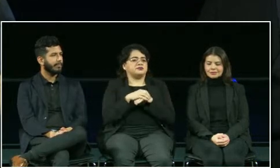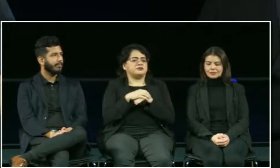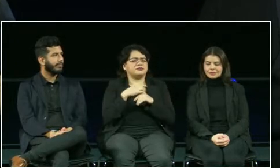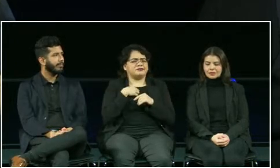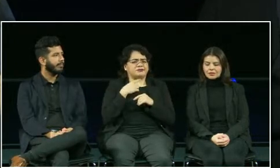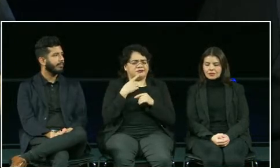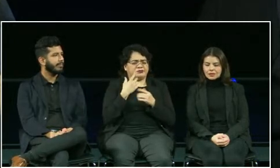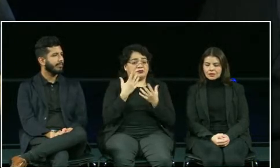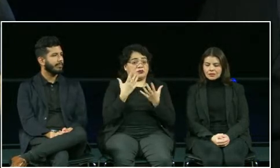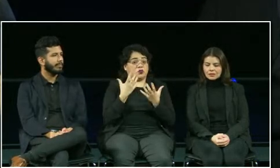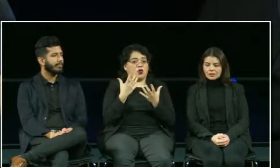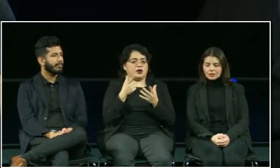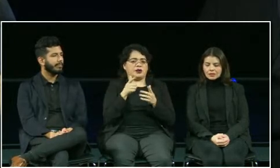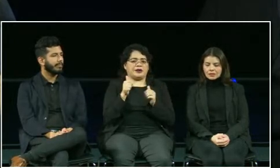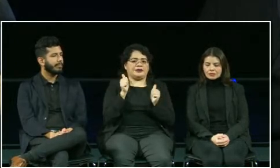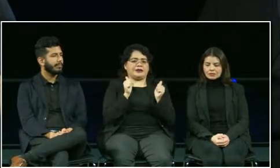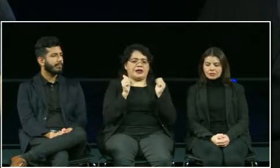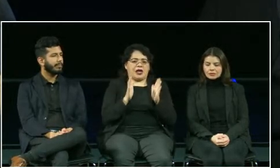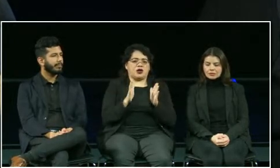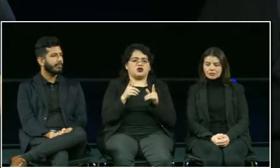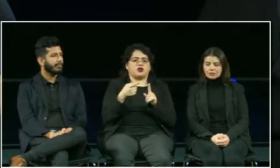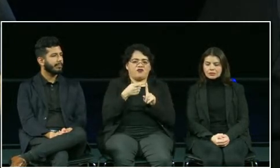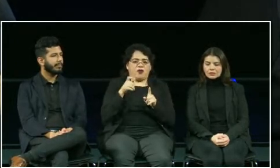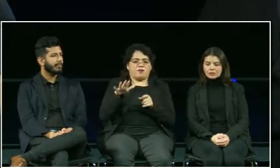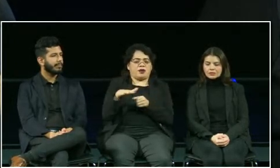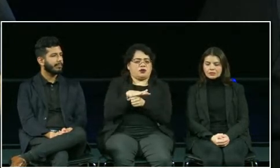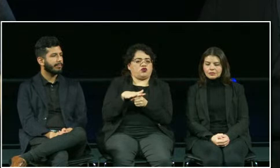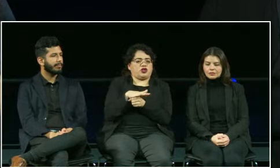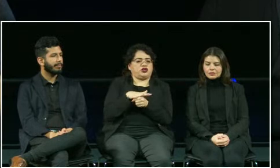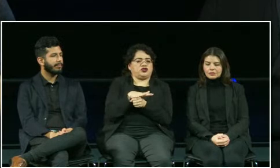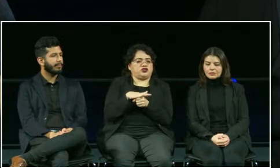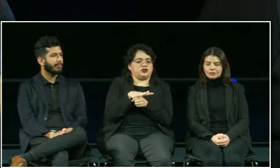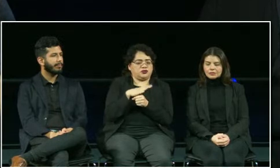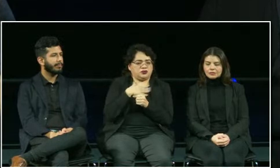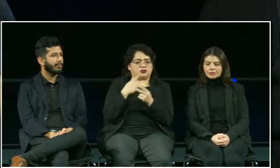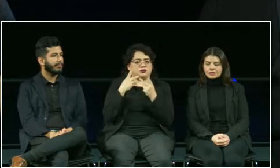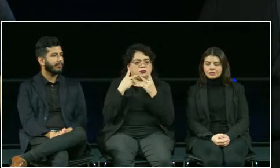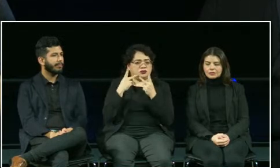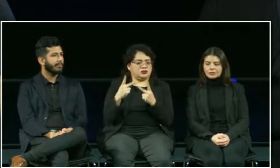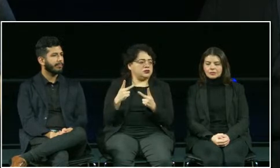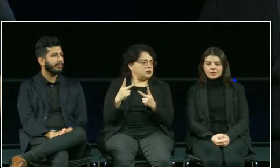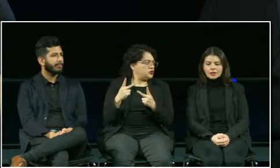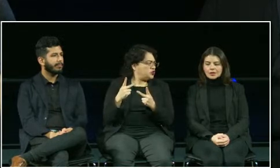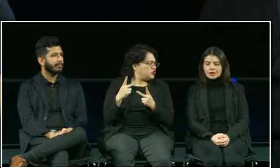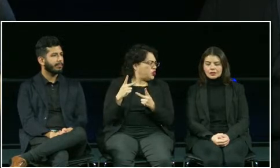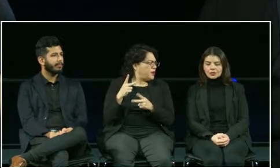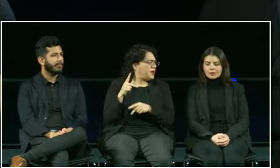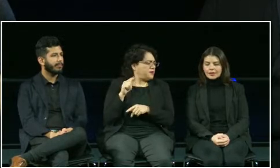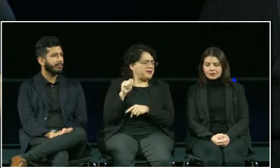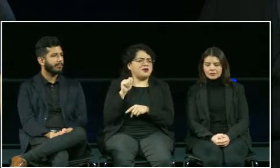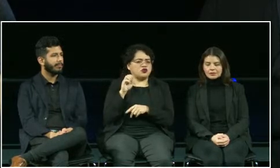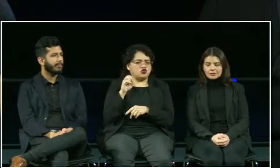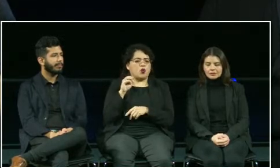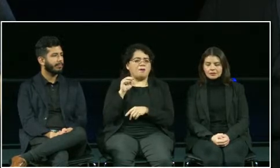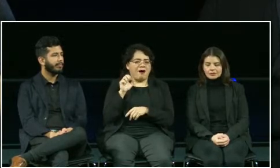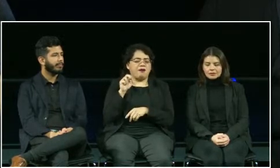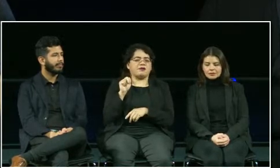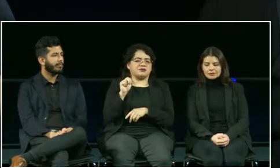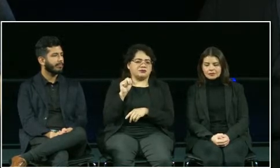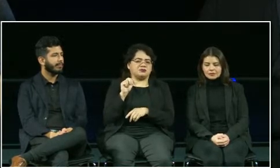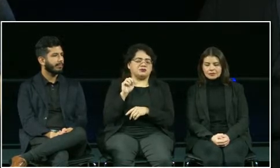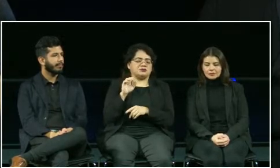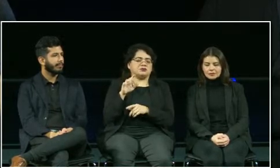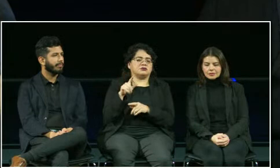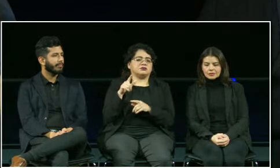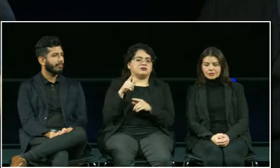most of the actors, at least, to come from that region. So we visited Trondheim, and we had an audition, and so